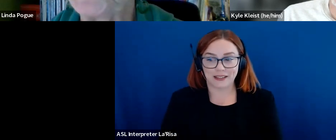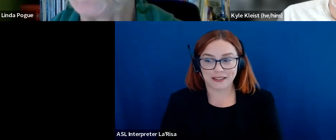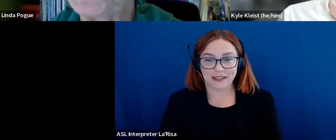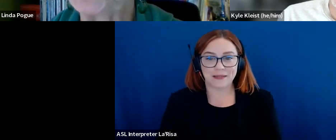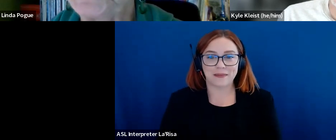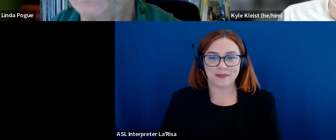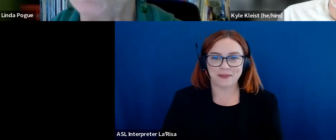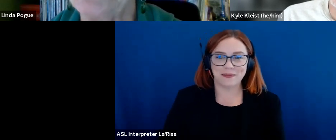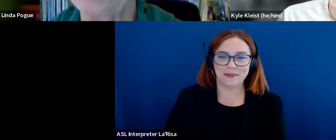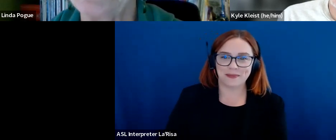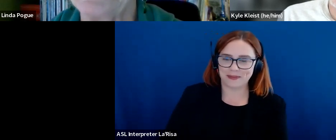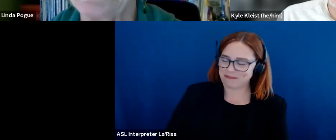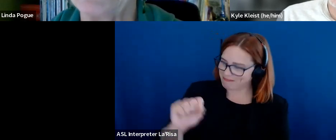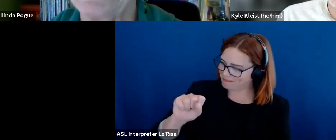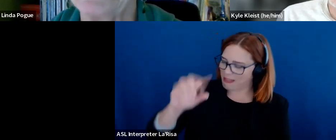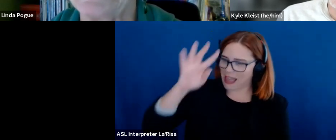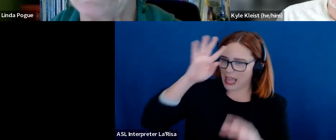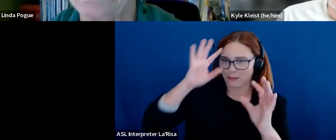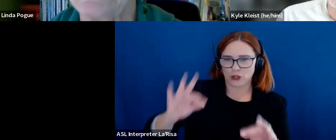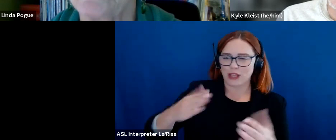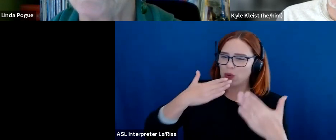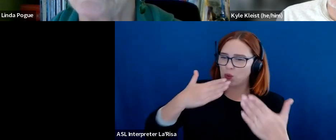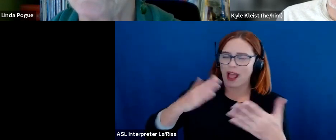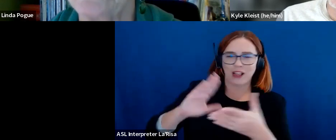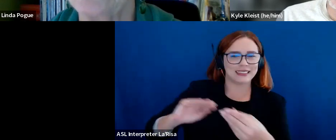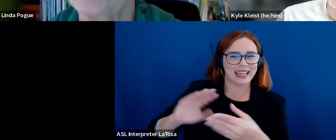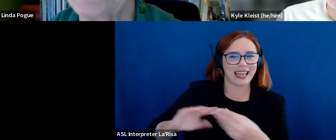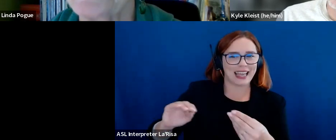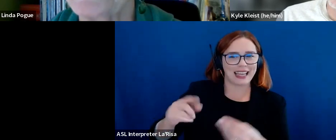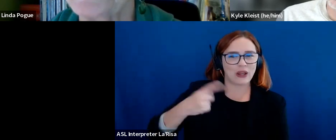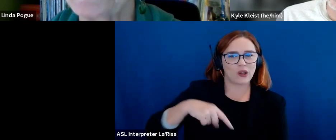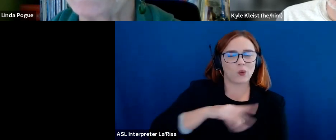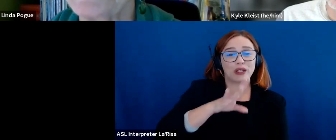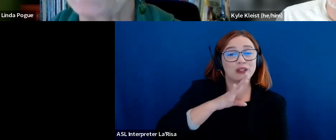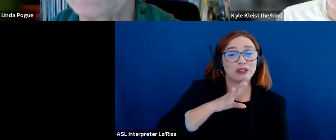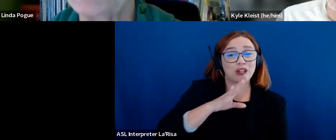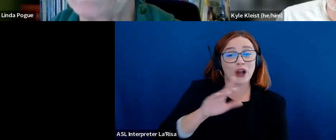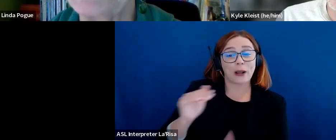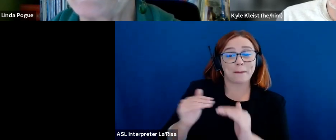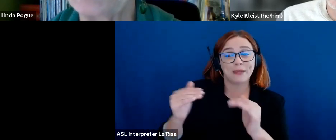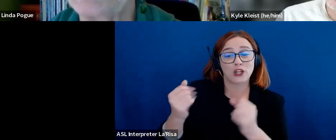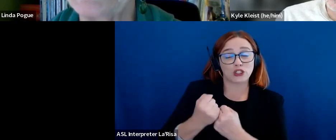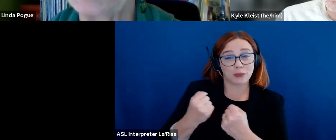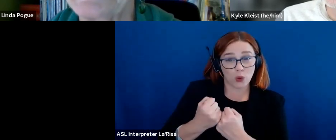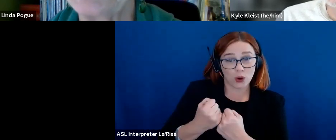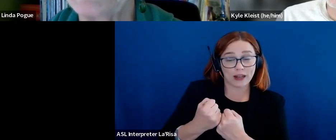you. That well said, Linda. You know, we always talk about peer support, but peer support happens so much.